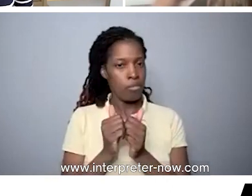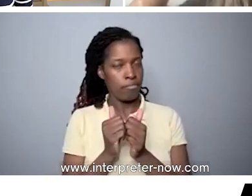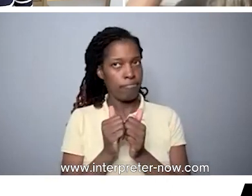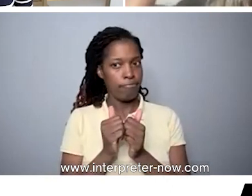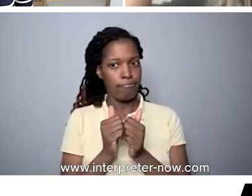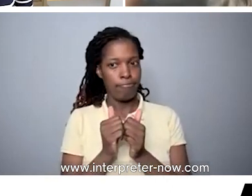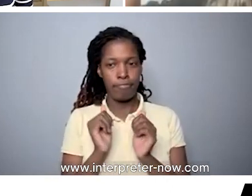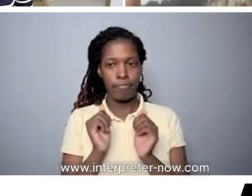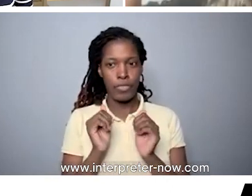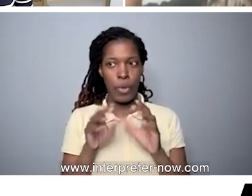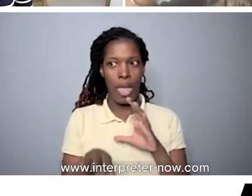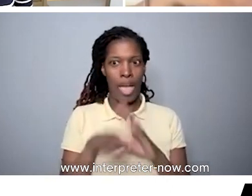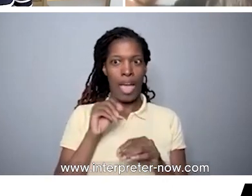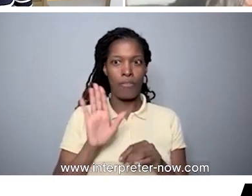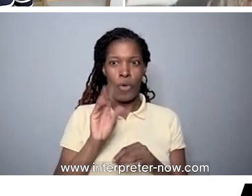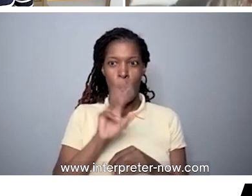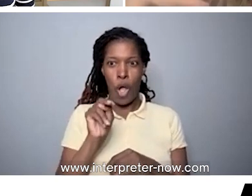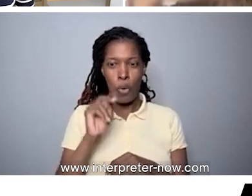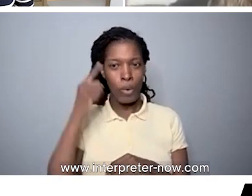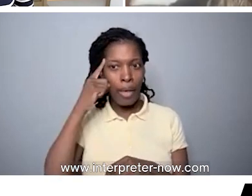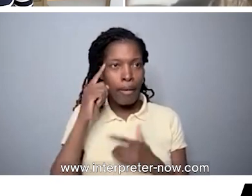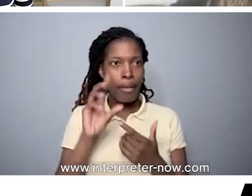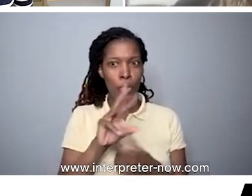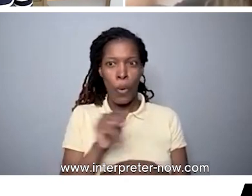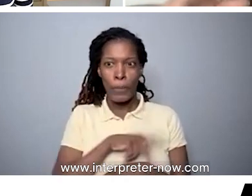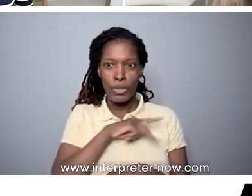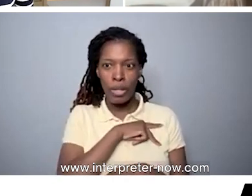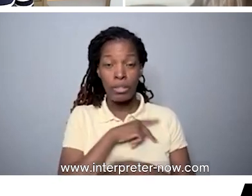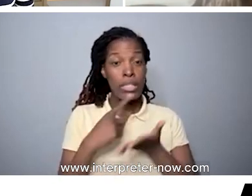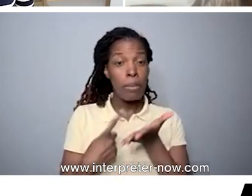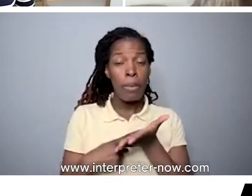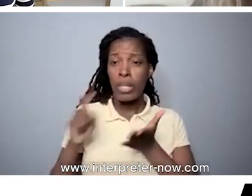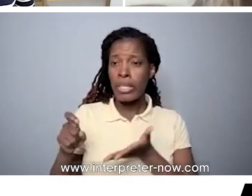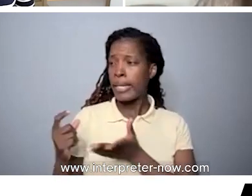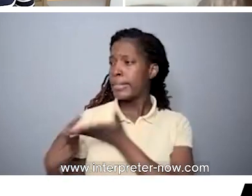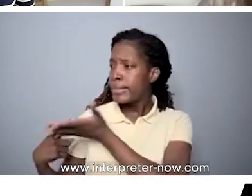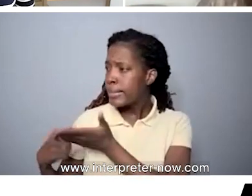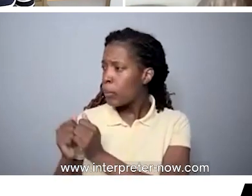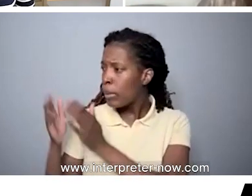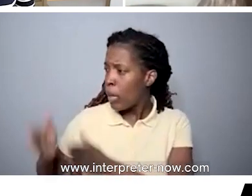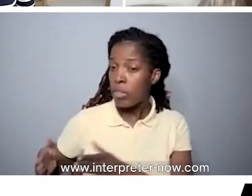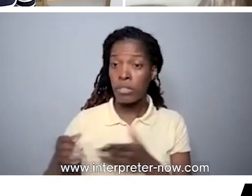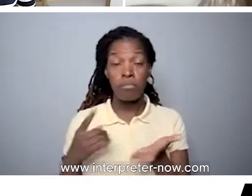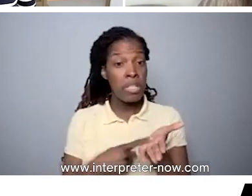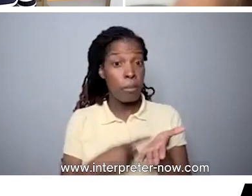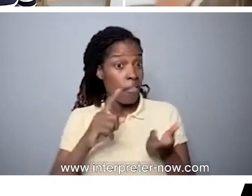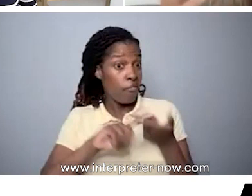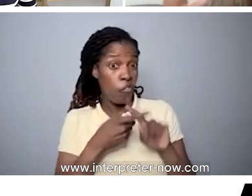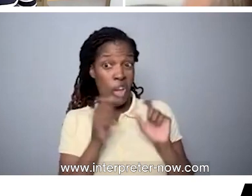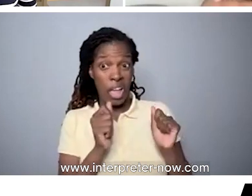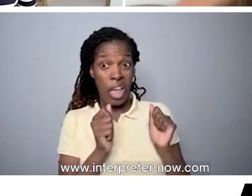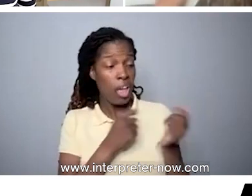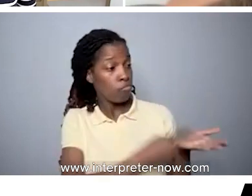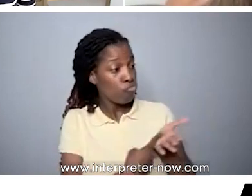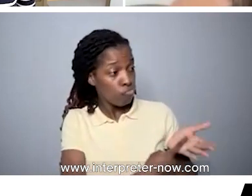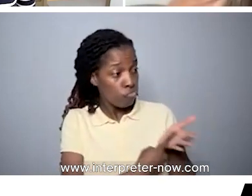basically get out of your own head. And sometimes you need like a sounding board. Sometimes you need a friend can ask you those same questions.